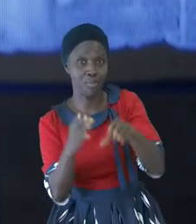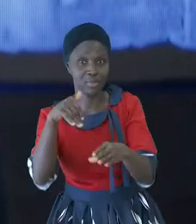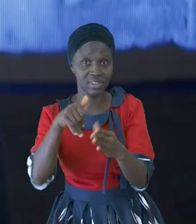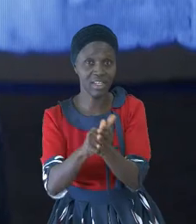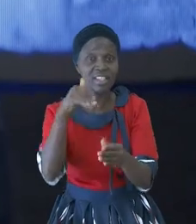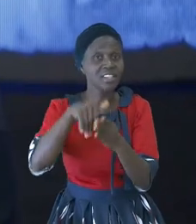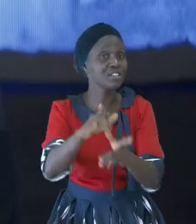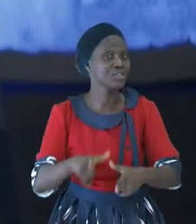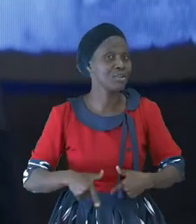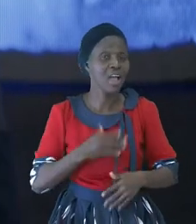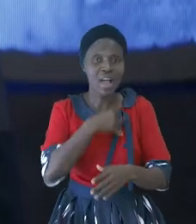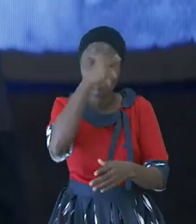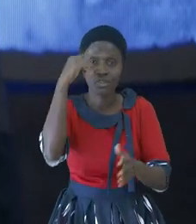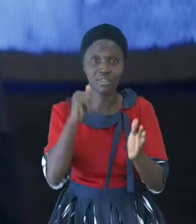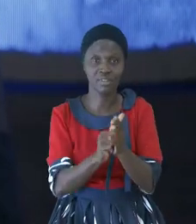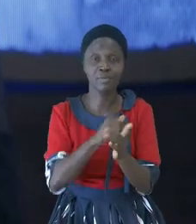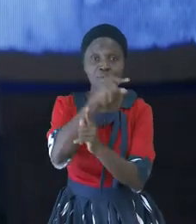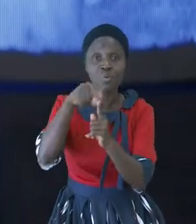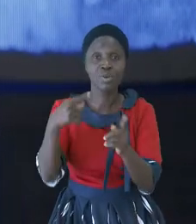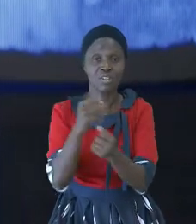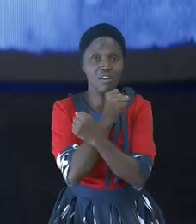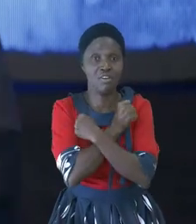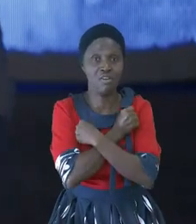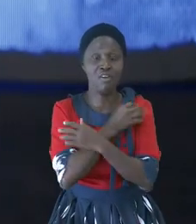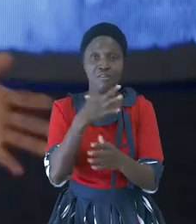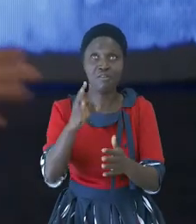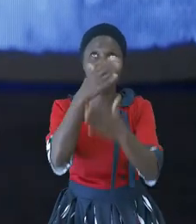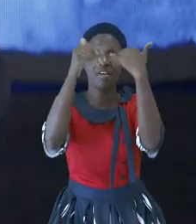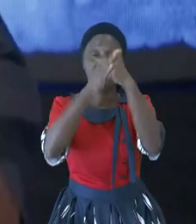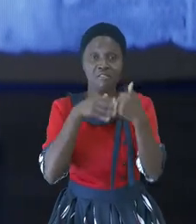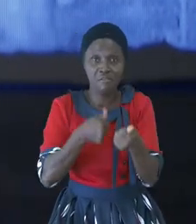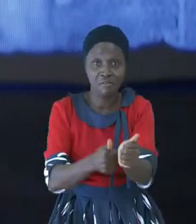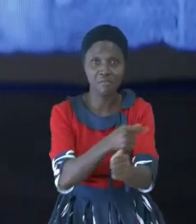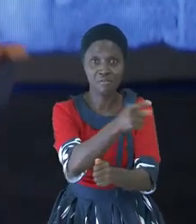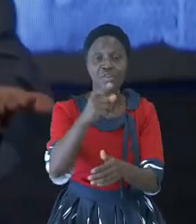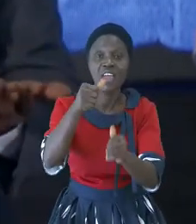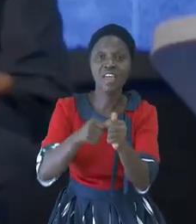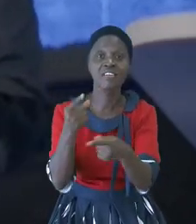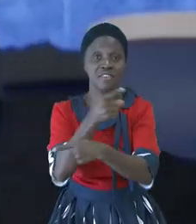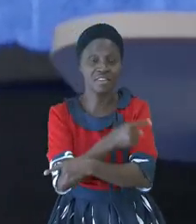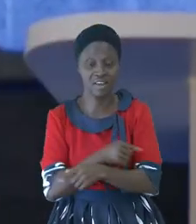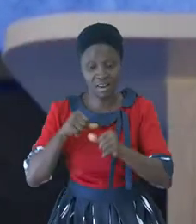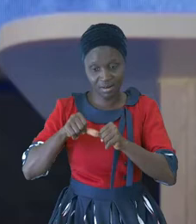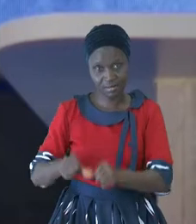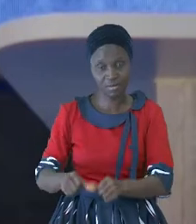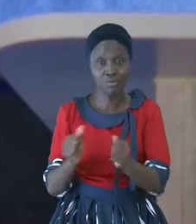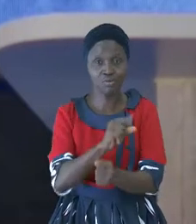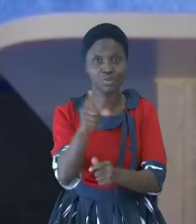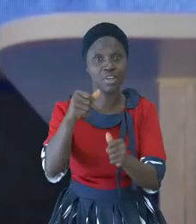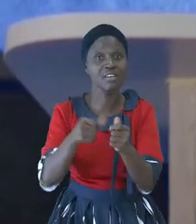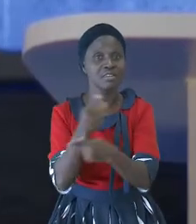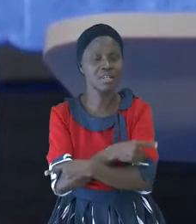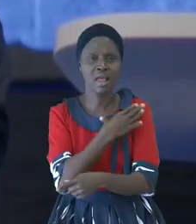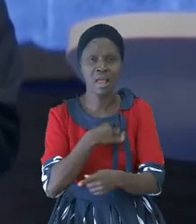that, when the love of heaven follows you every day, abides with you every day, and there is no